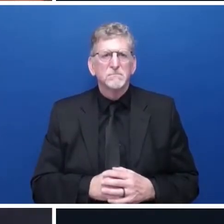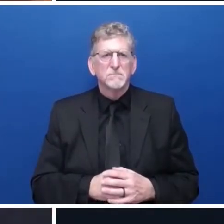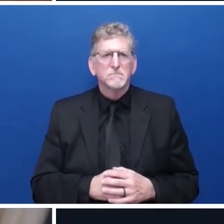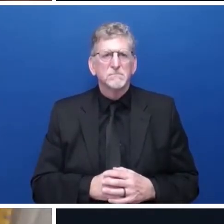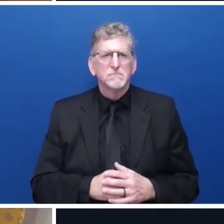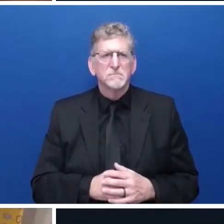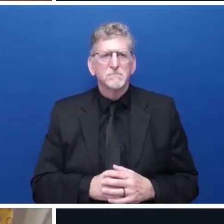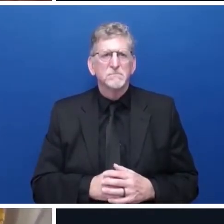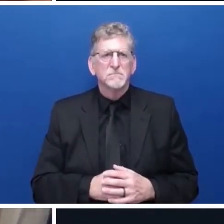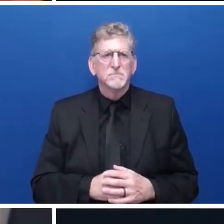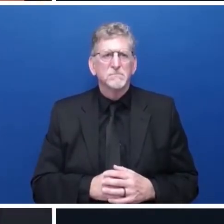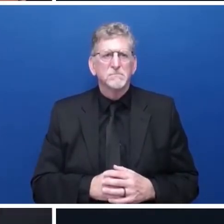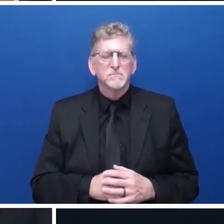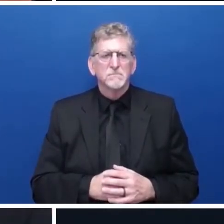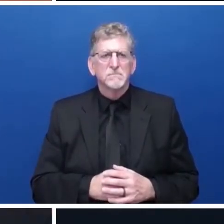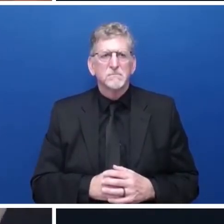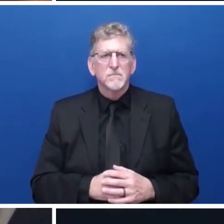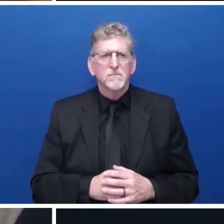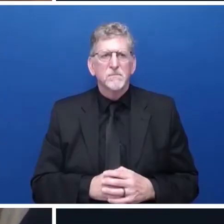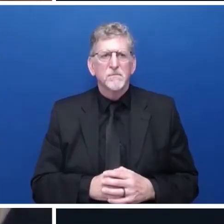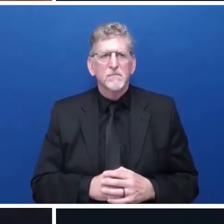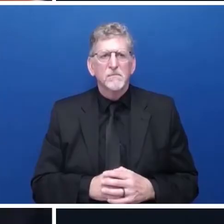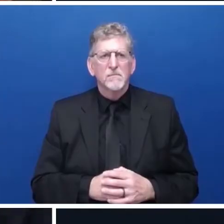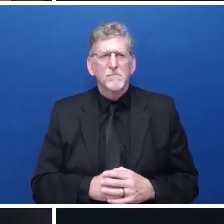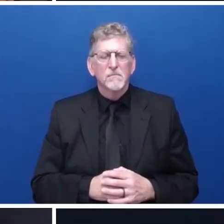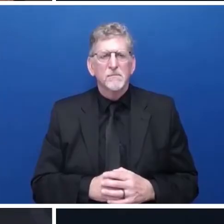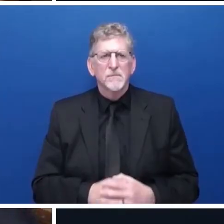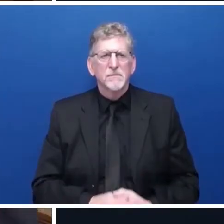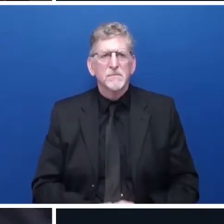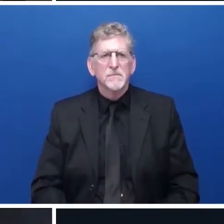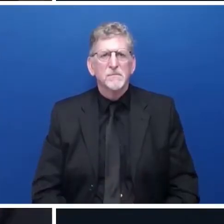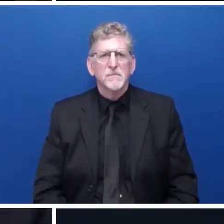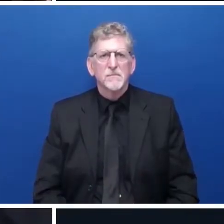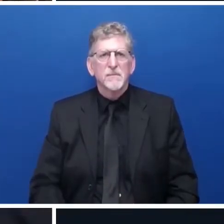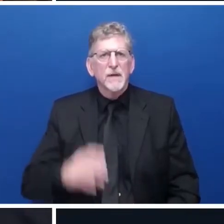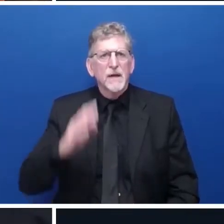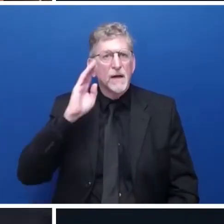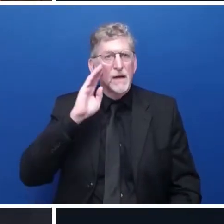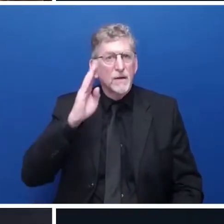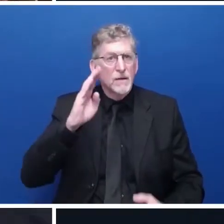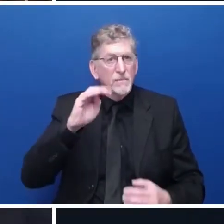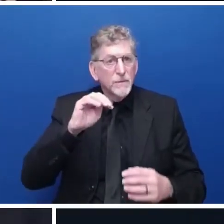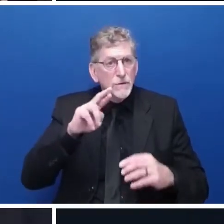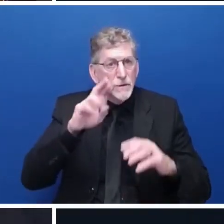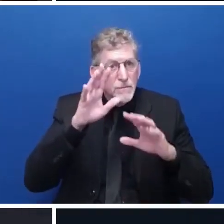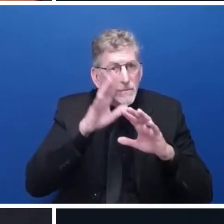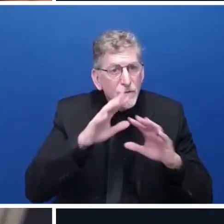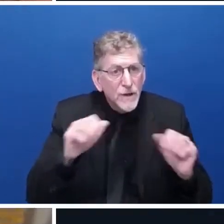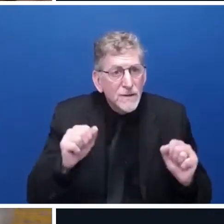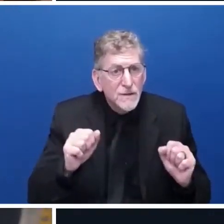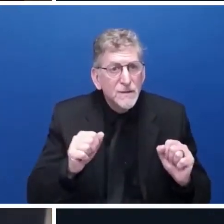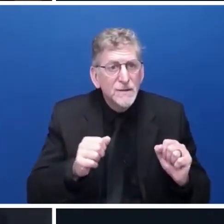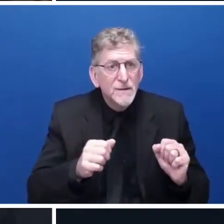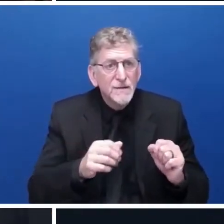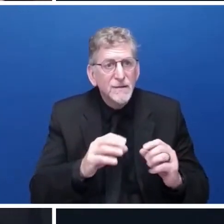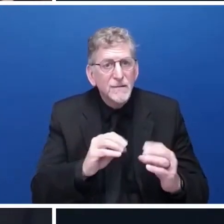President, that was a home run. Thank you, my friend. Mr. President. Thank you. Hey. Okay, you too.